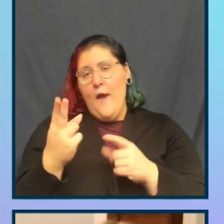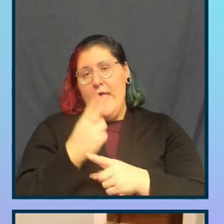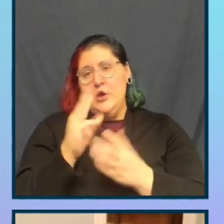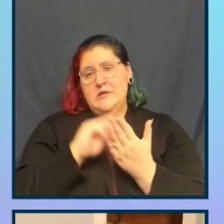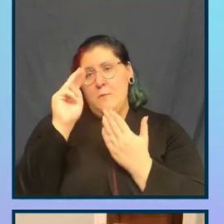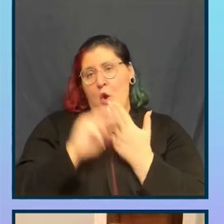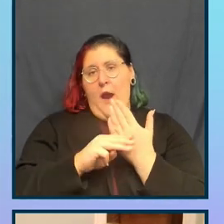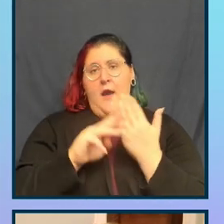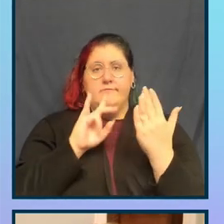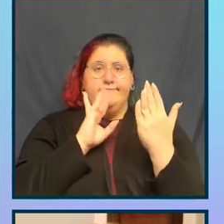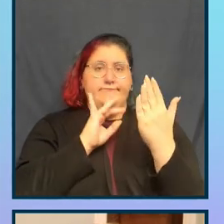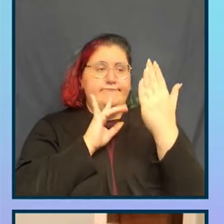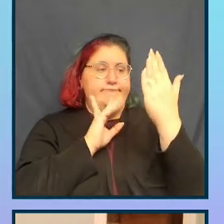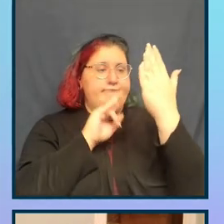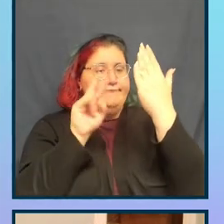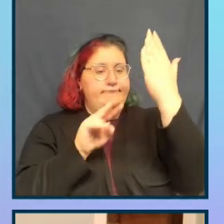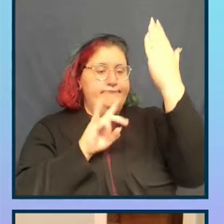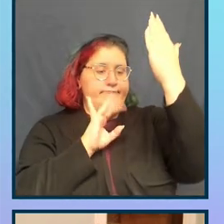pointer.